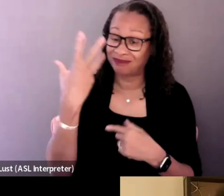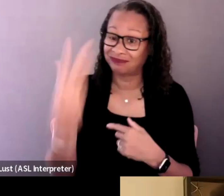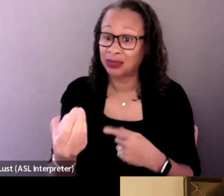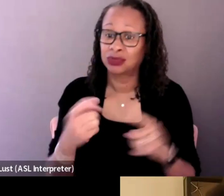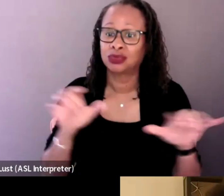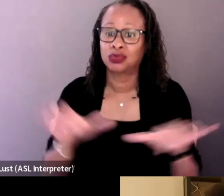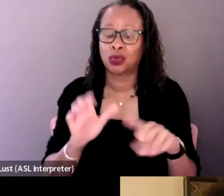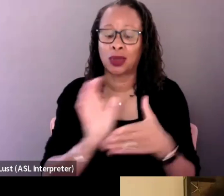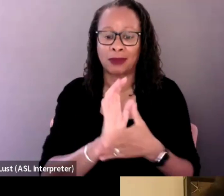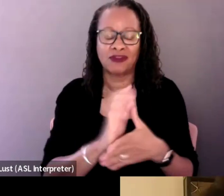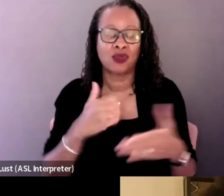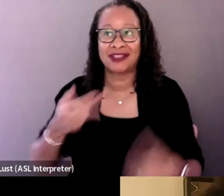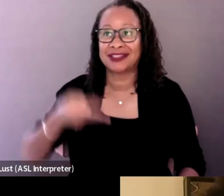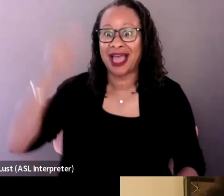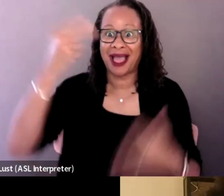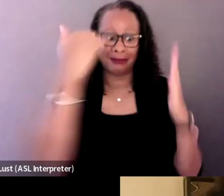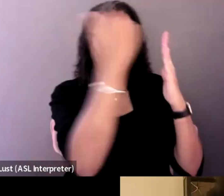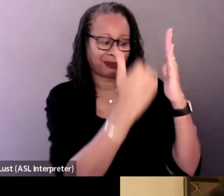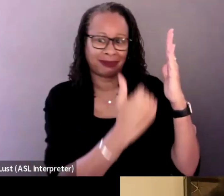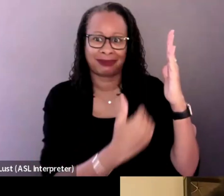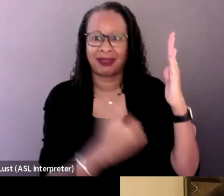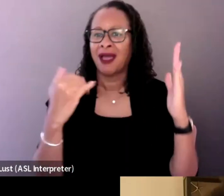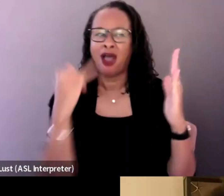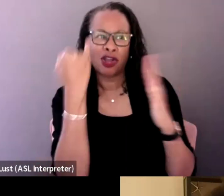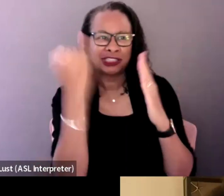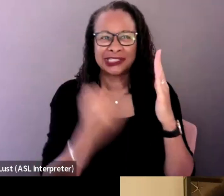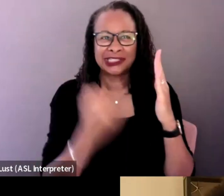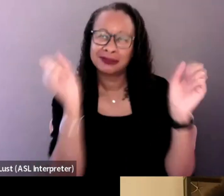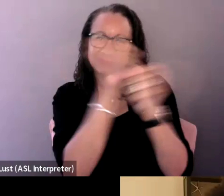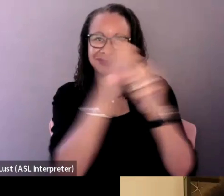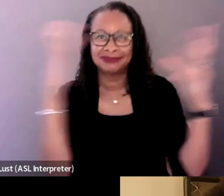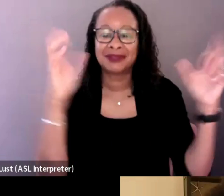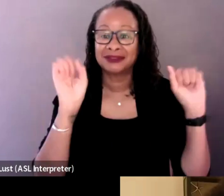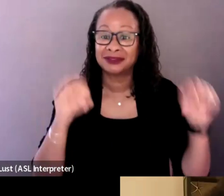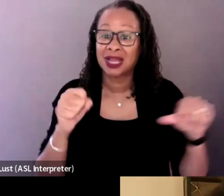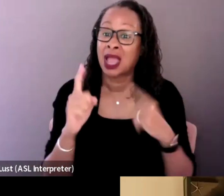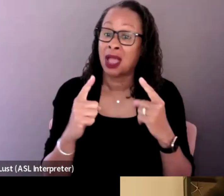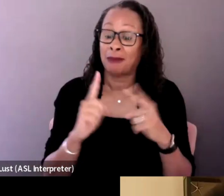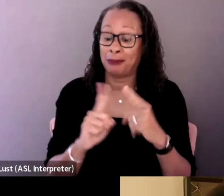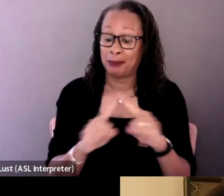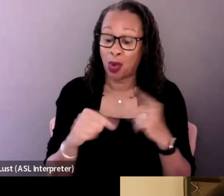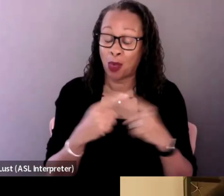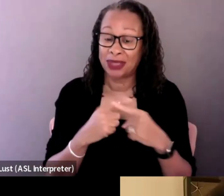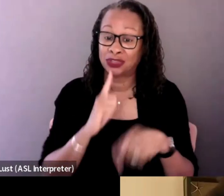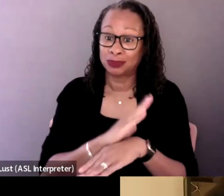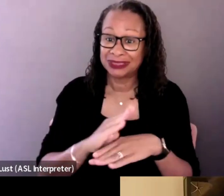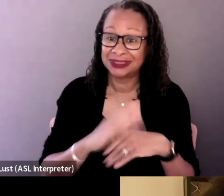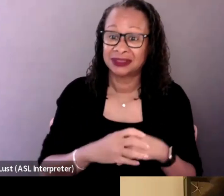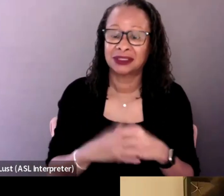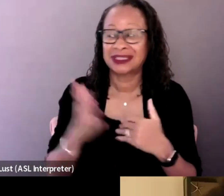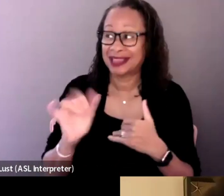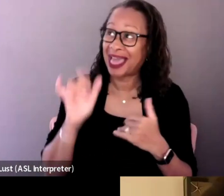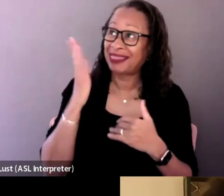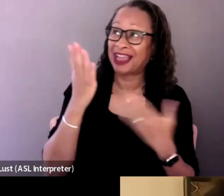movie, you have this really high hopes of artistically coming out with a result, and then by the time either that serves the purpose of your